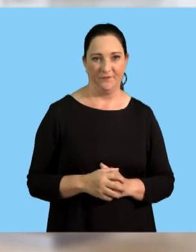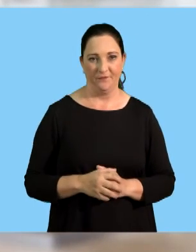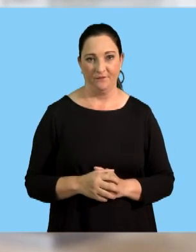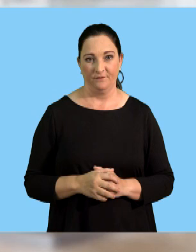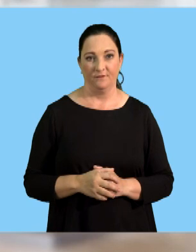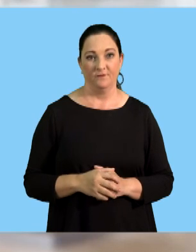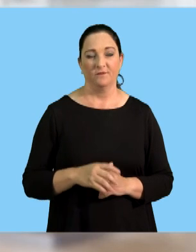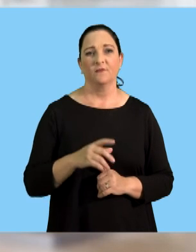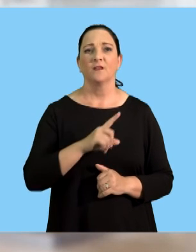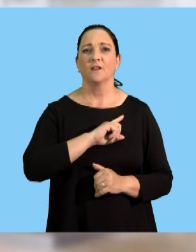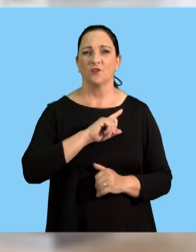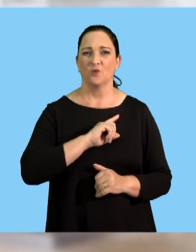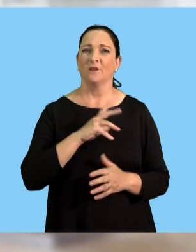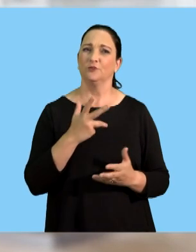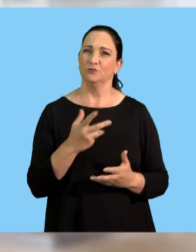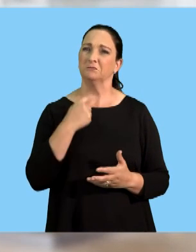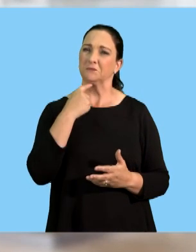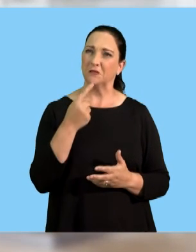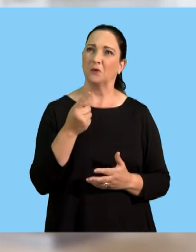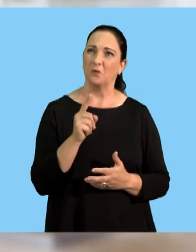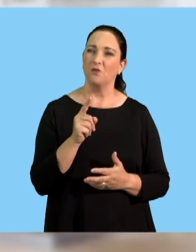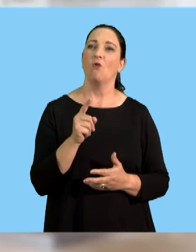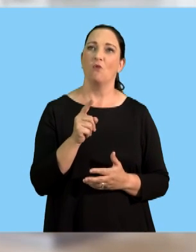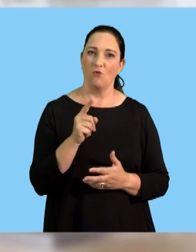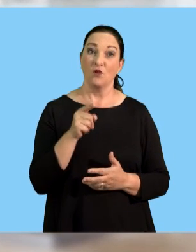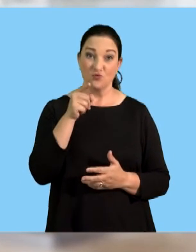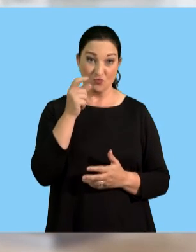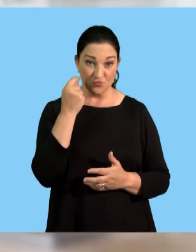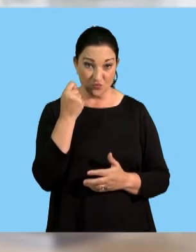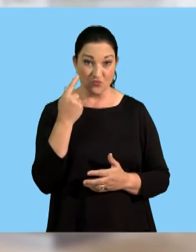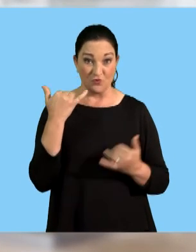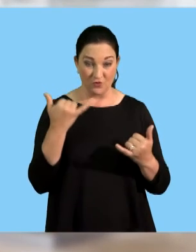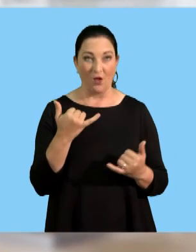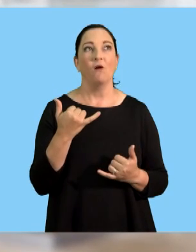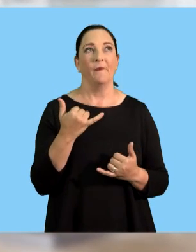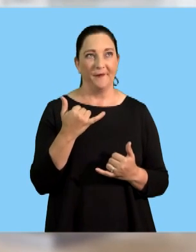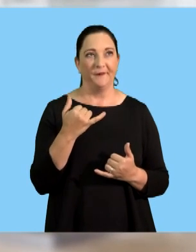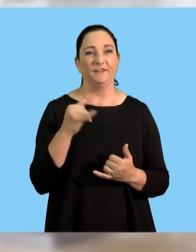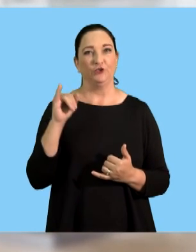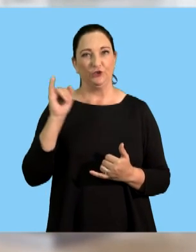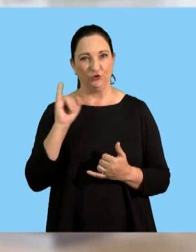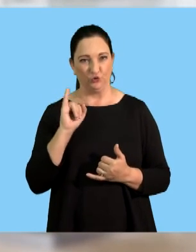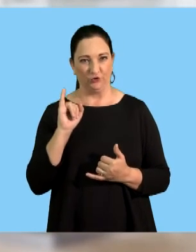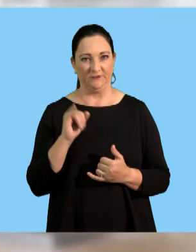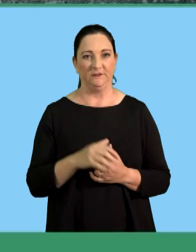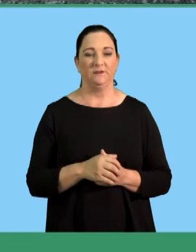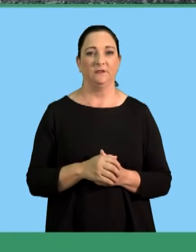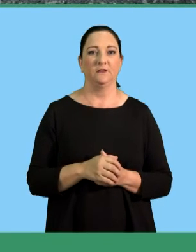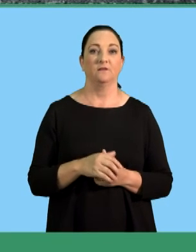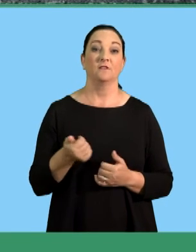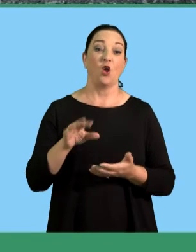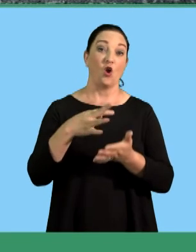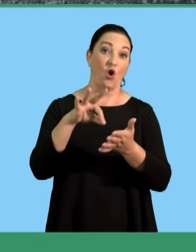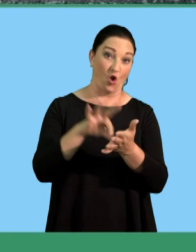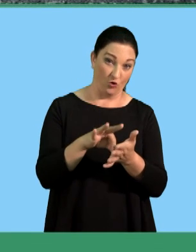those are basically what you should consider for you to say you understand the meaning of insurance. You talk about the